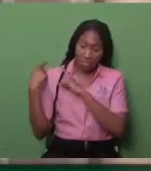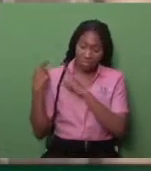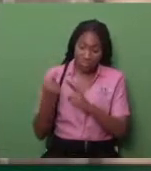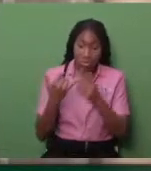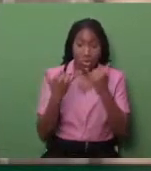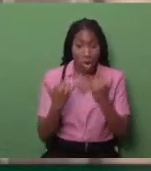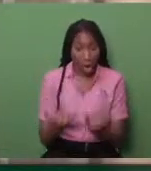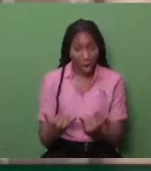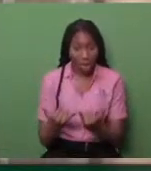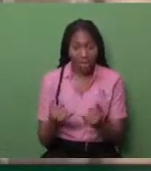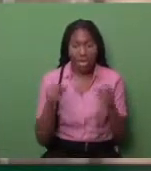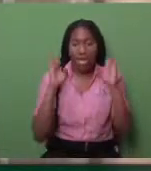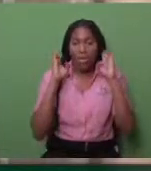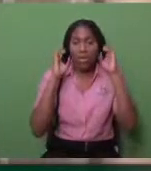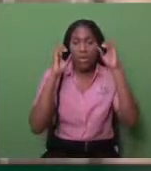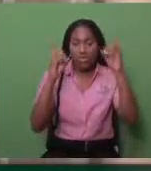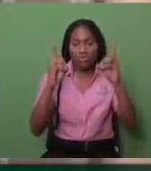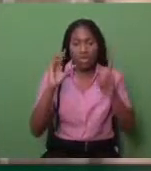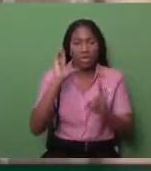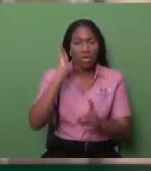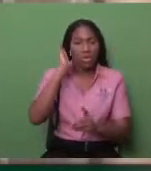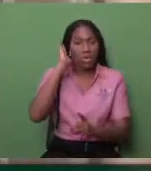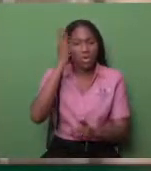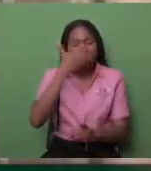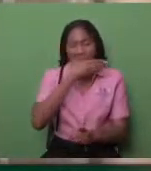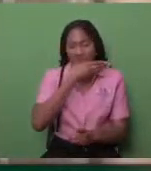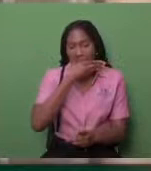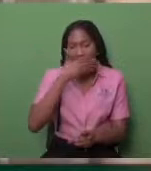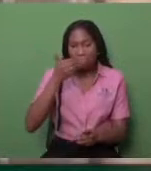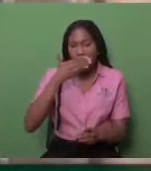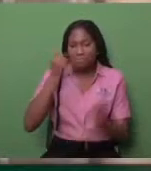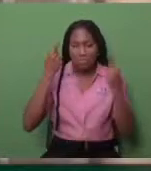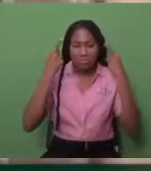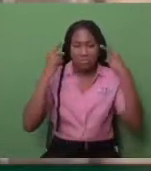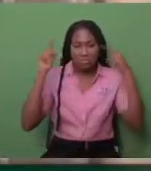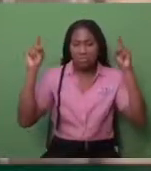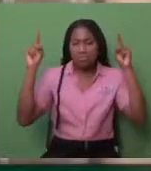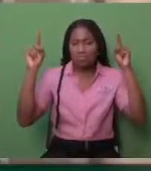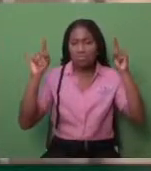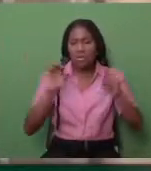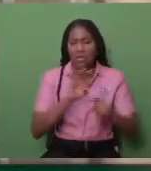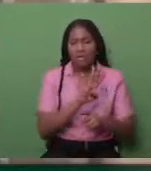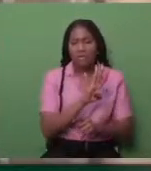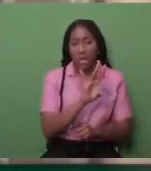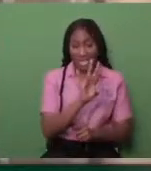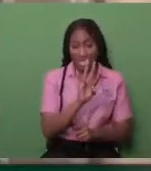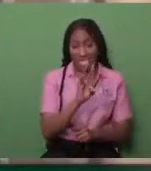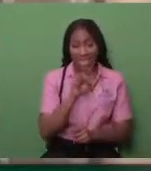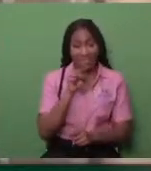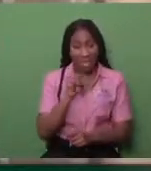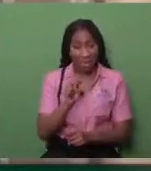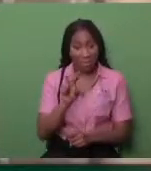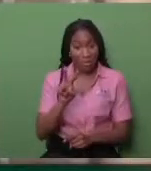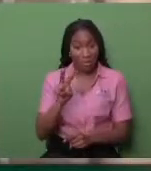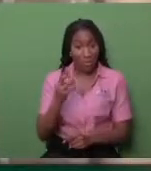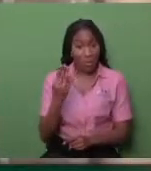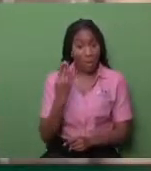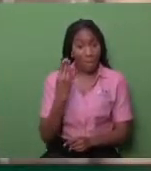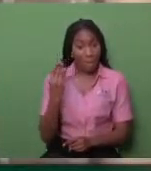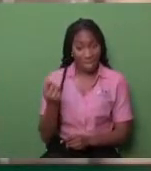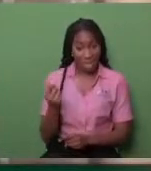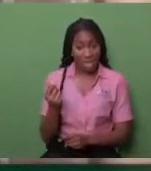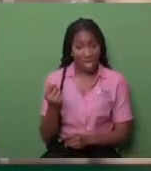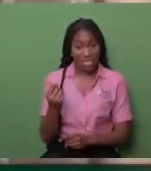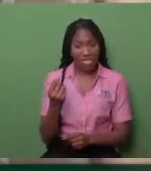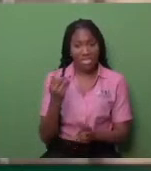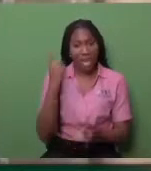have been benefiting from government investment of $47.2 billion. That would have been invested in the children